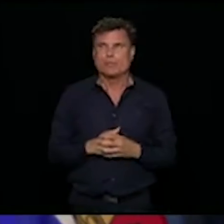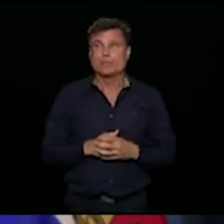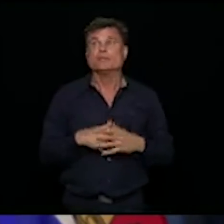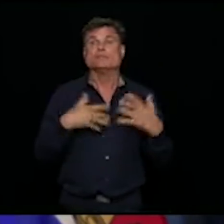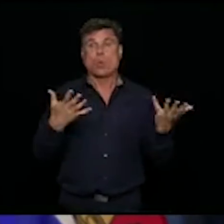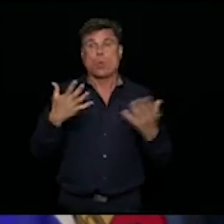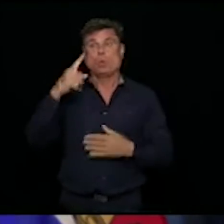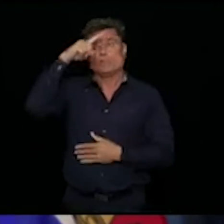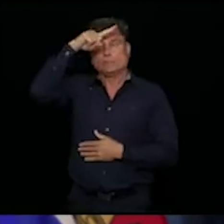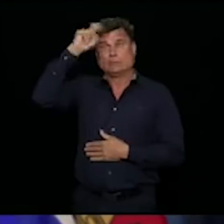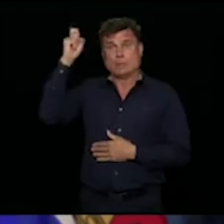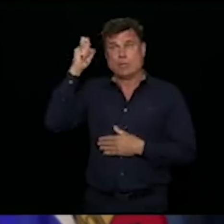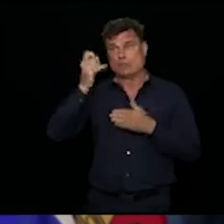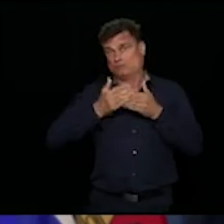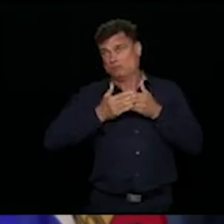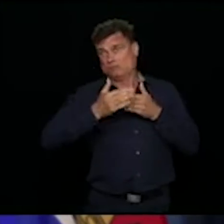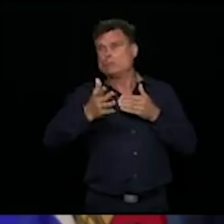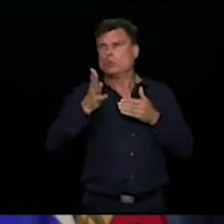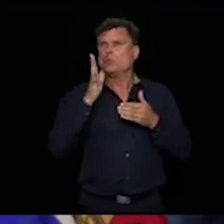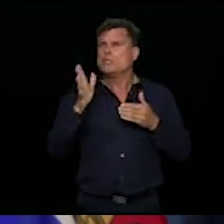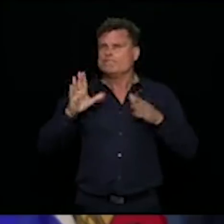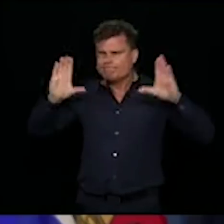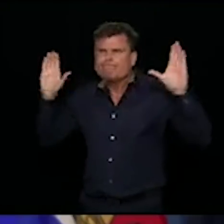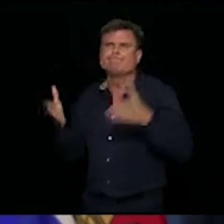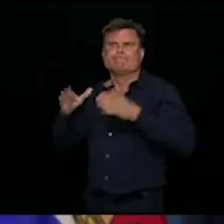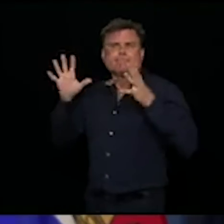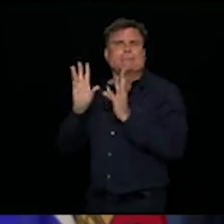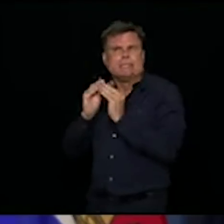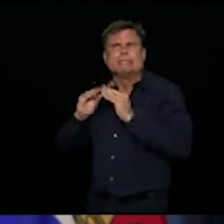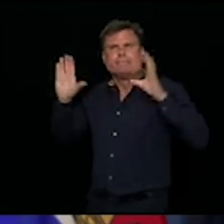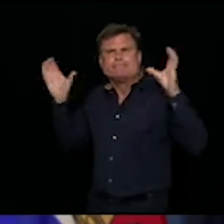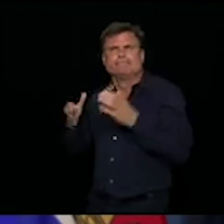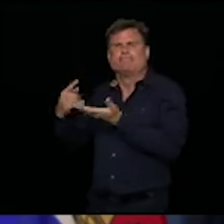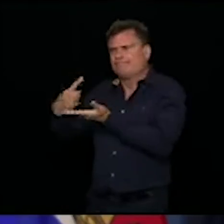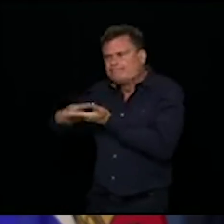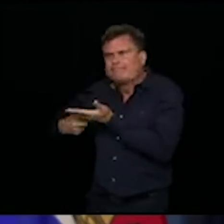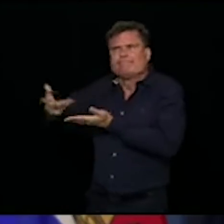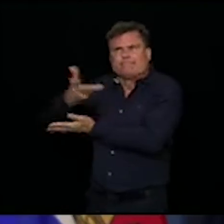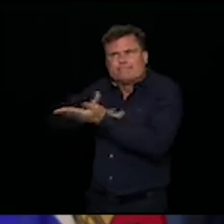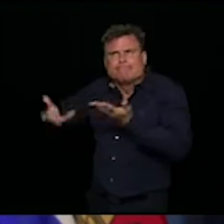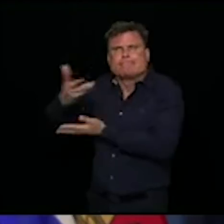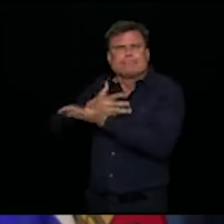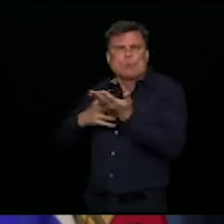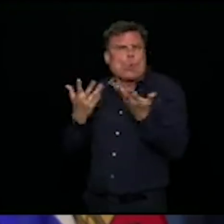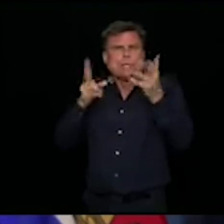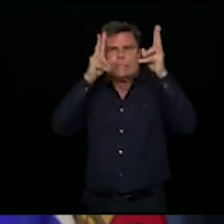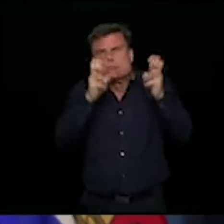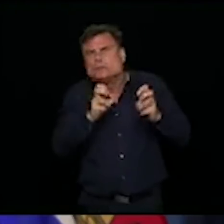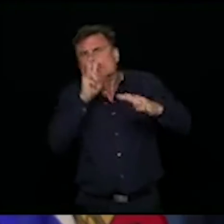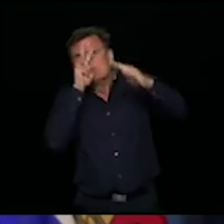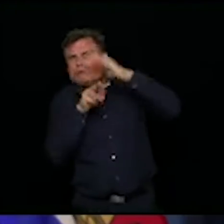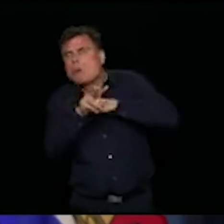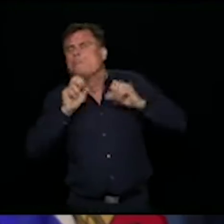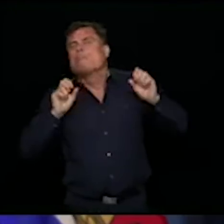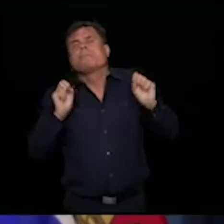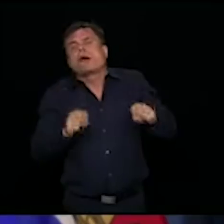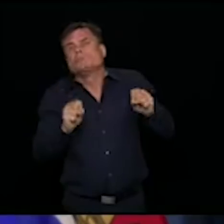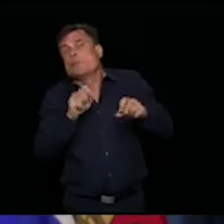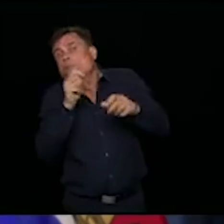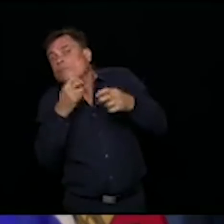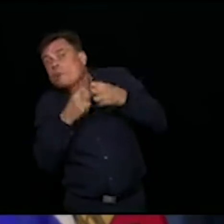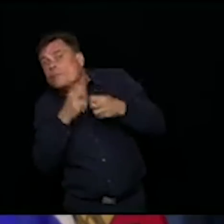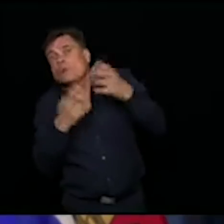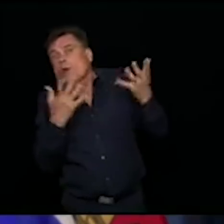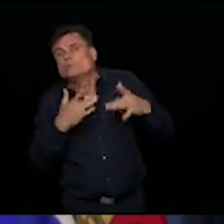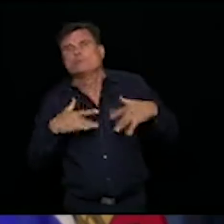committee's work will continue to meet throughout the summer, collaboratively developing plans and providing solutions to any challenges that may arise before